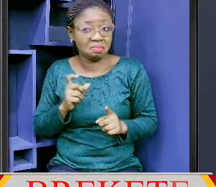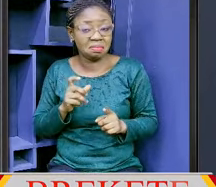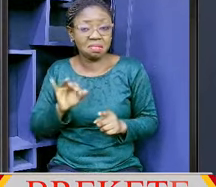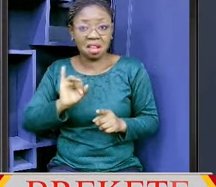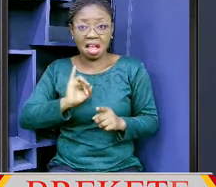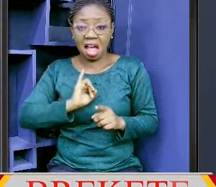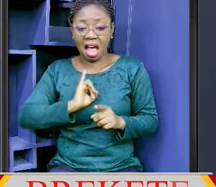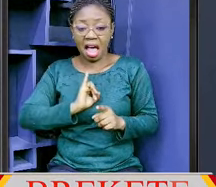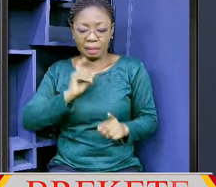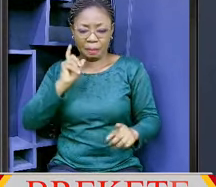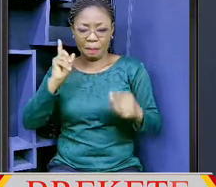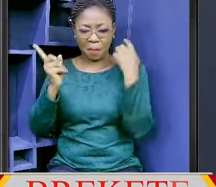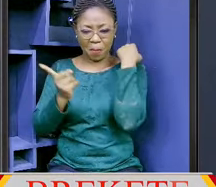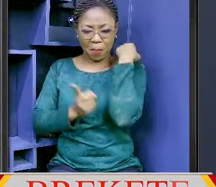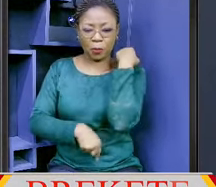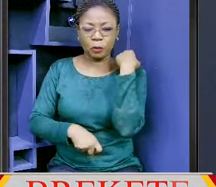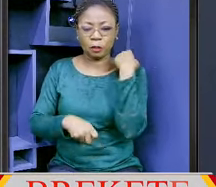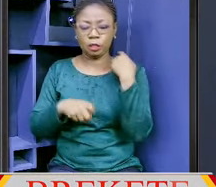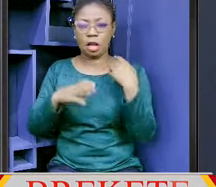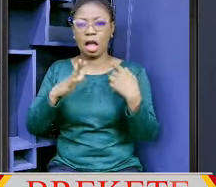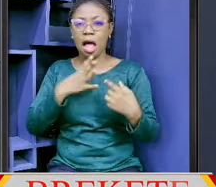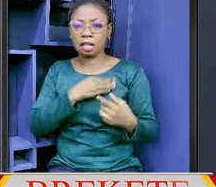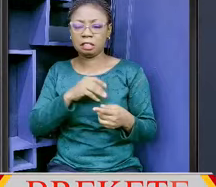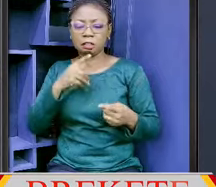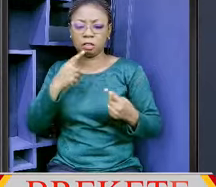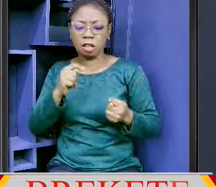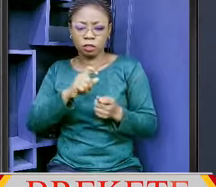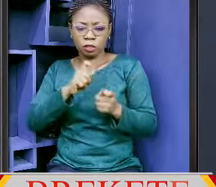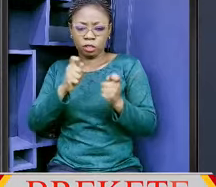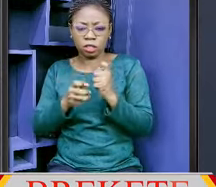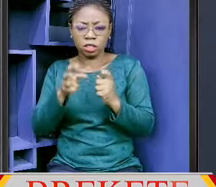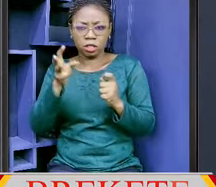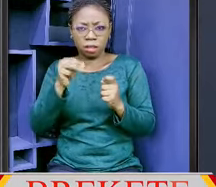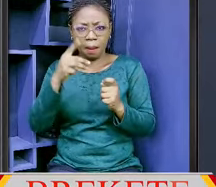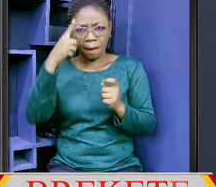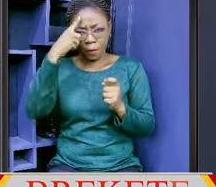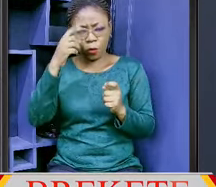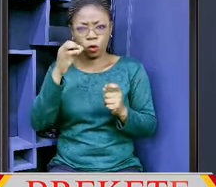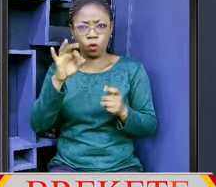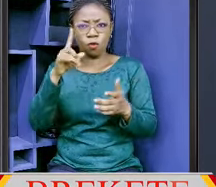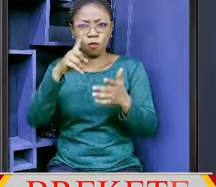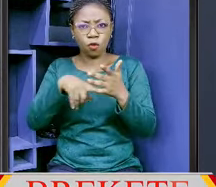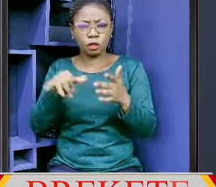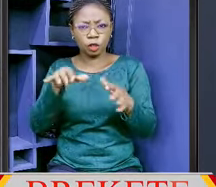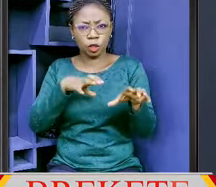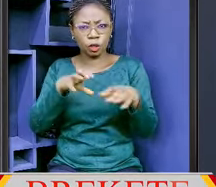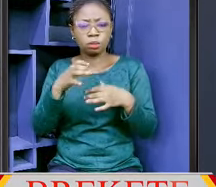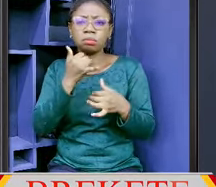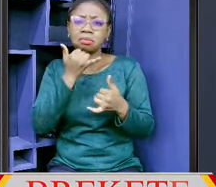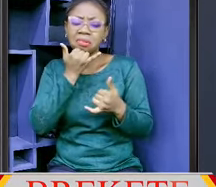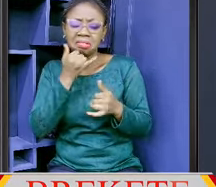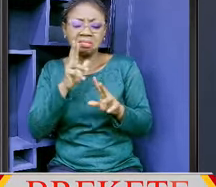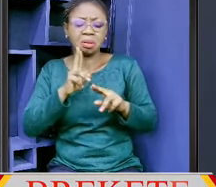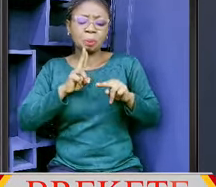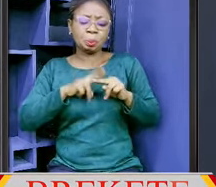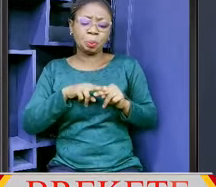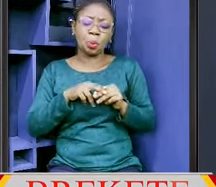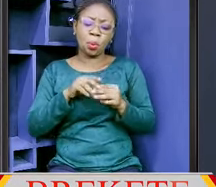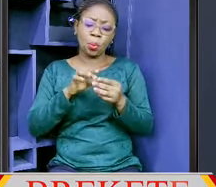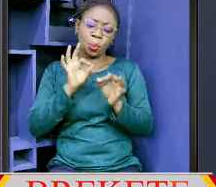I they punish them, I they correct them for waiting them do wrong. You they sit down, they type rubbish or they comment nonsense.